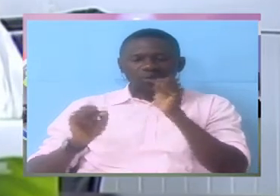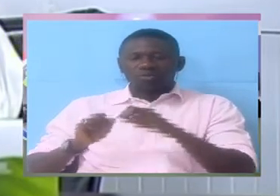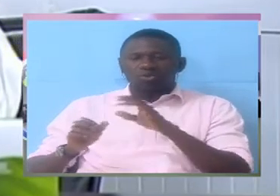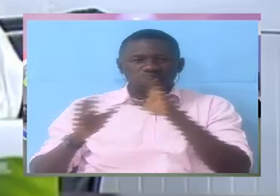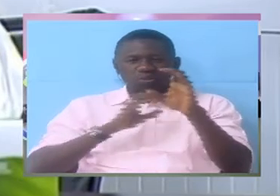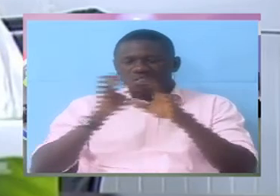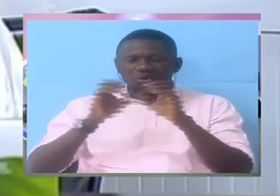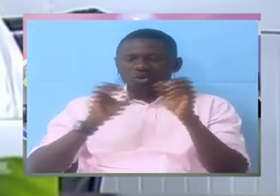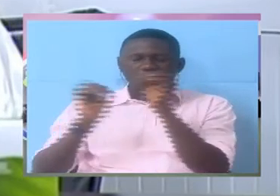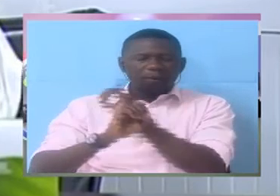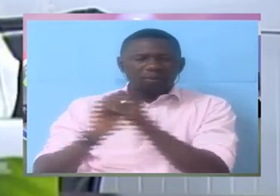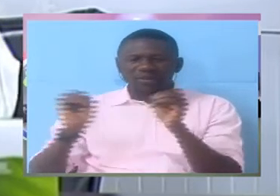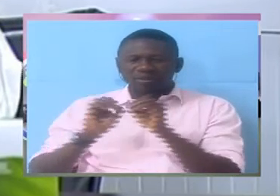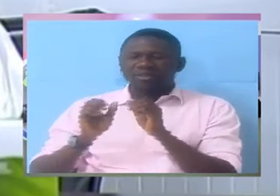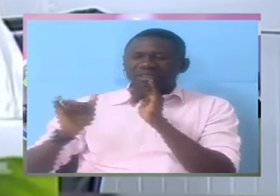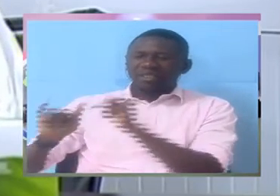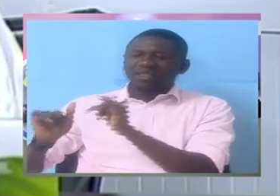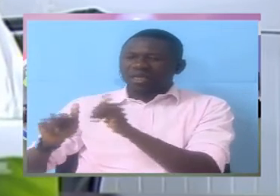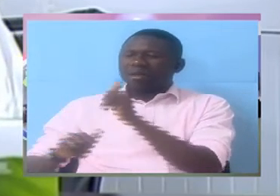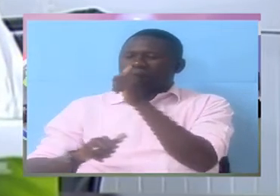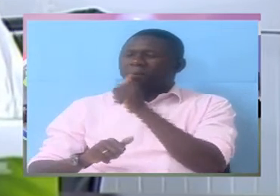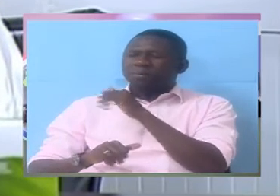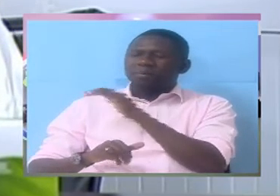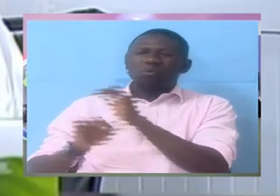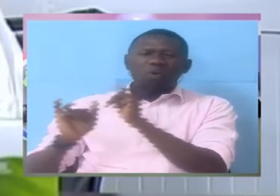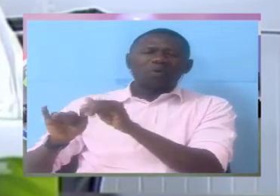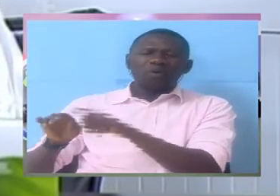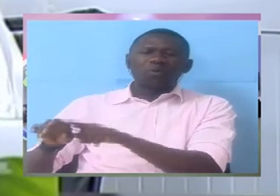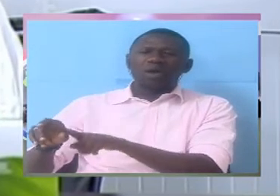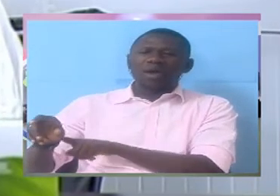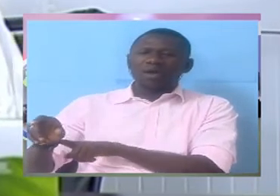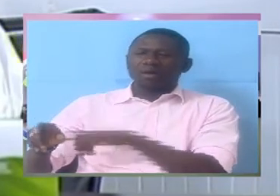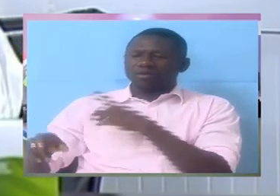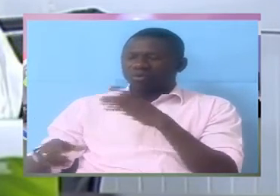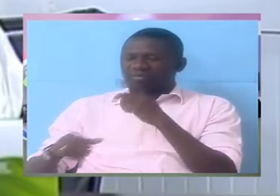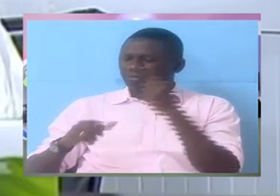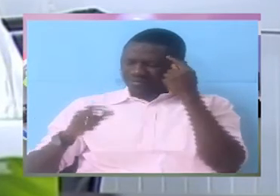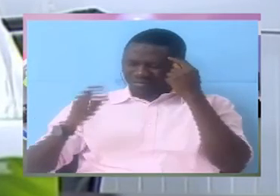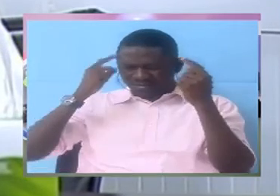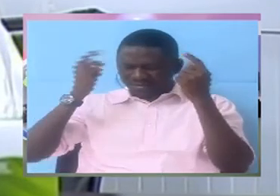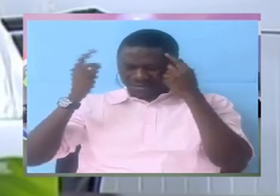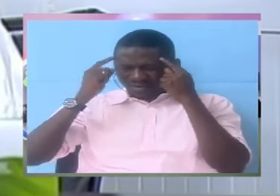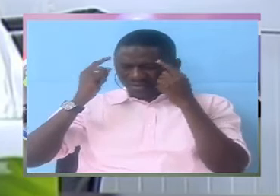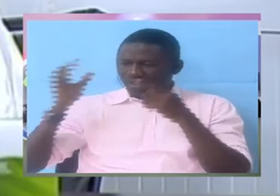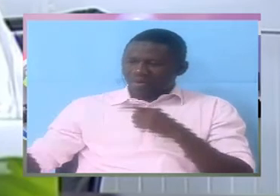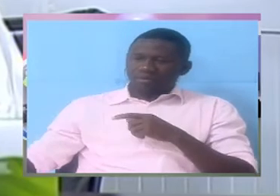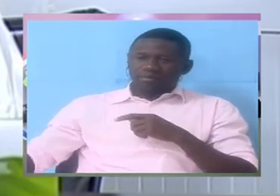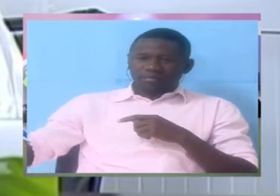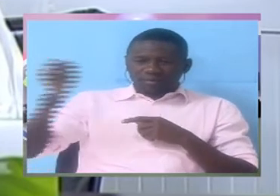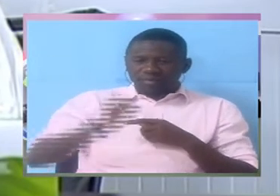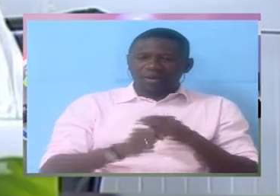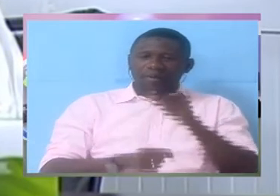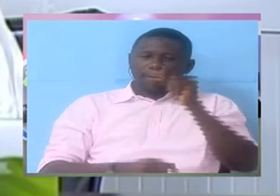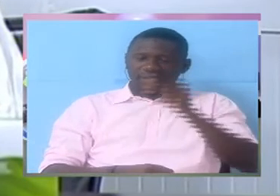he may be wandering. So when you bring him back, perhaps he will tell you the